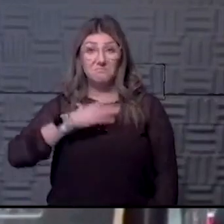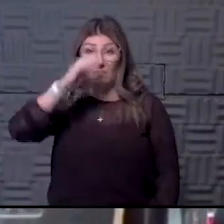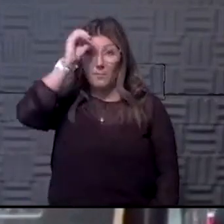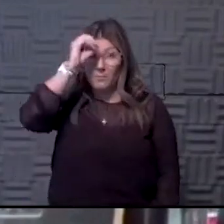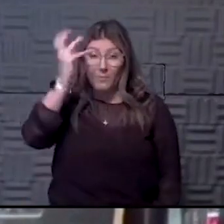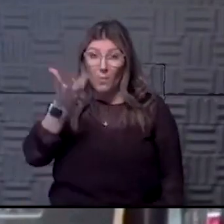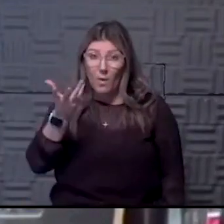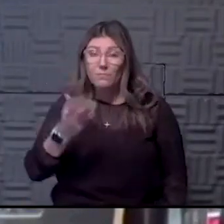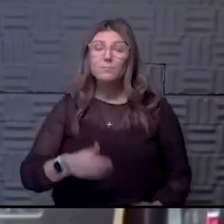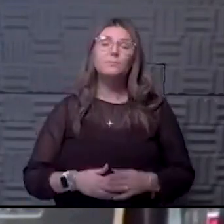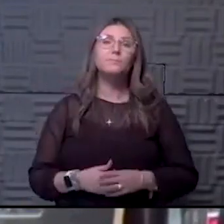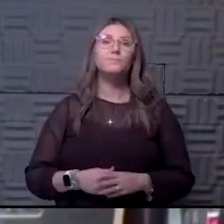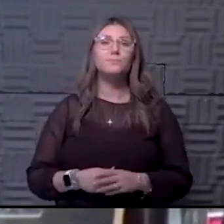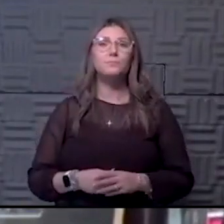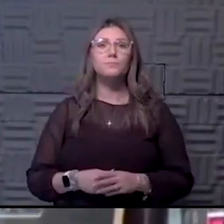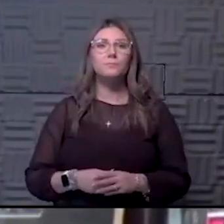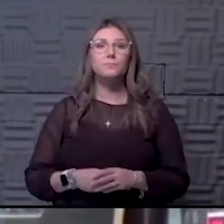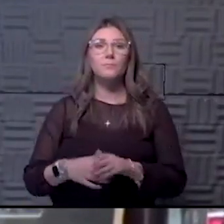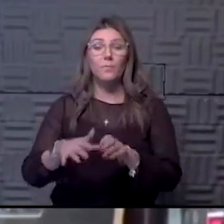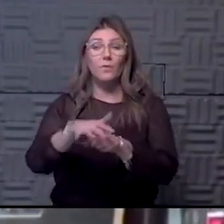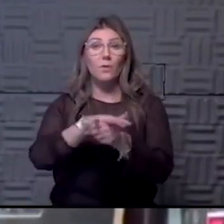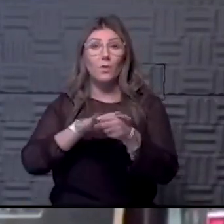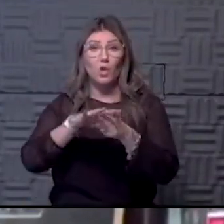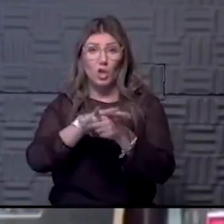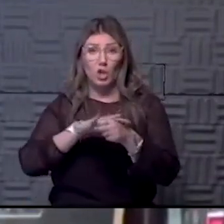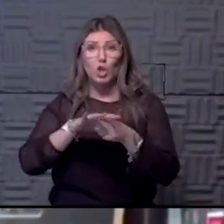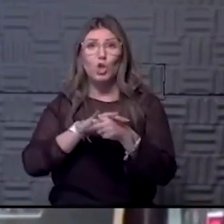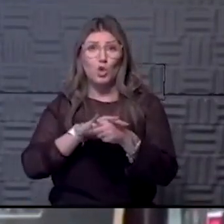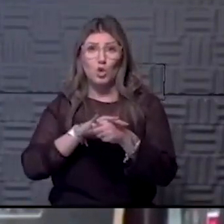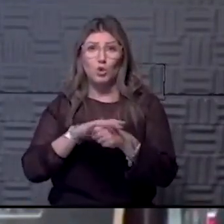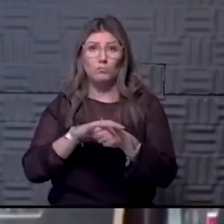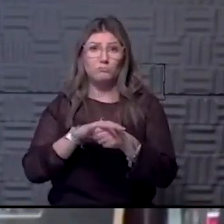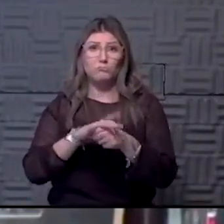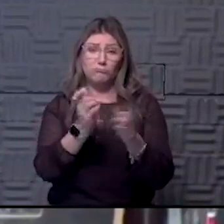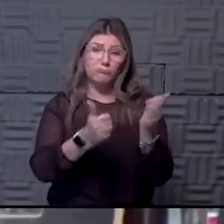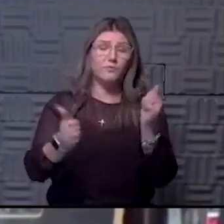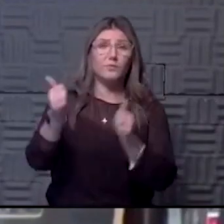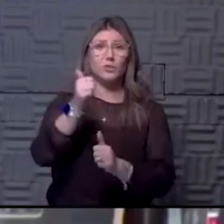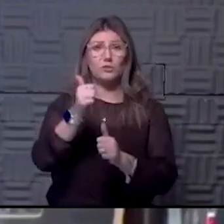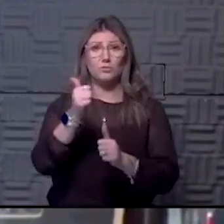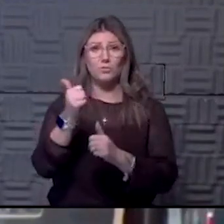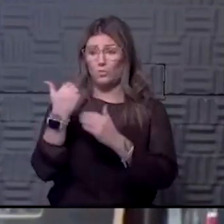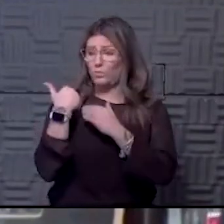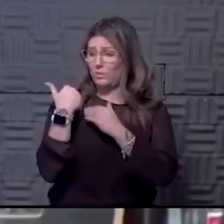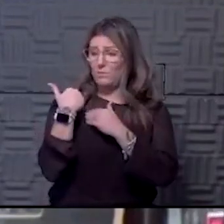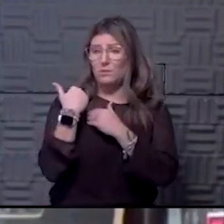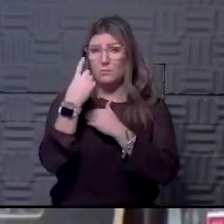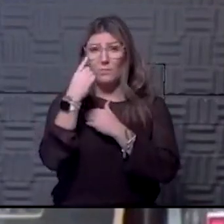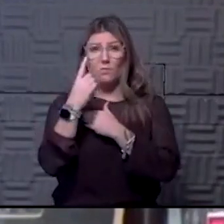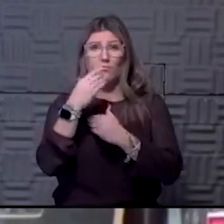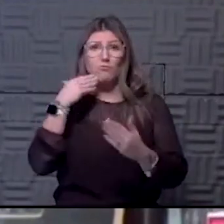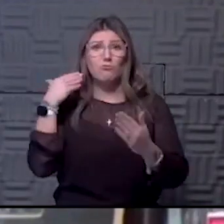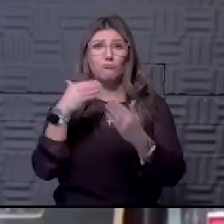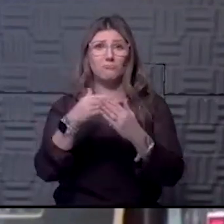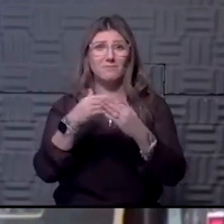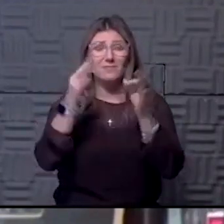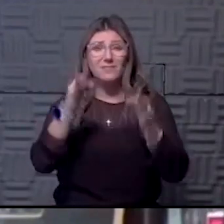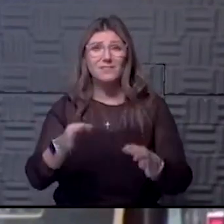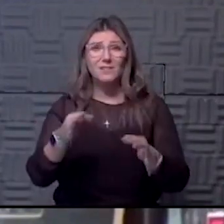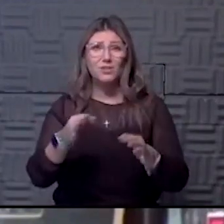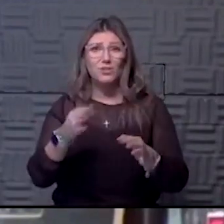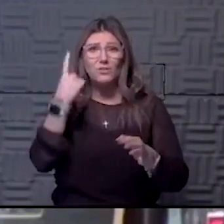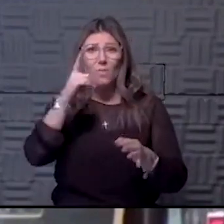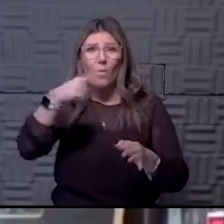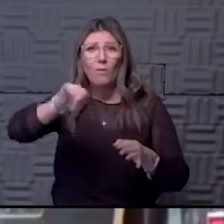that certainly local officials are responsible for making good decisions on behalf of their constituents, and I